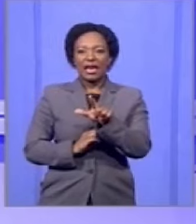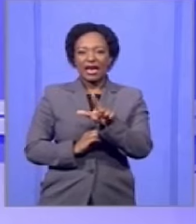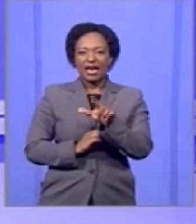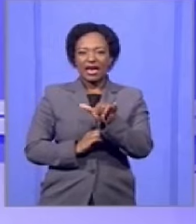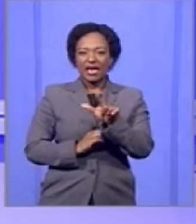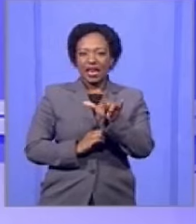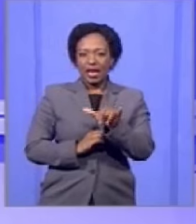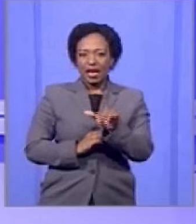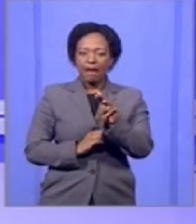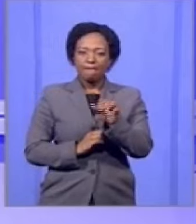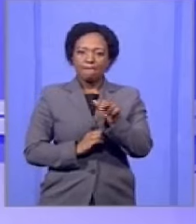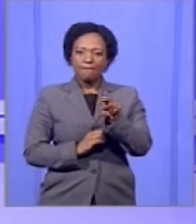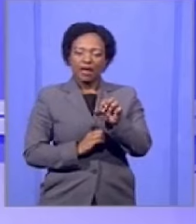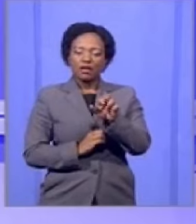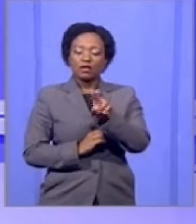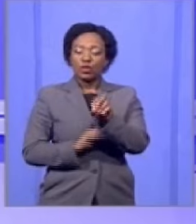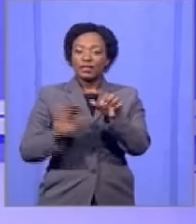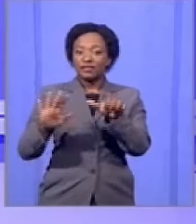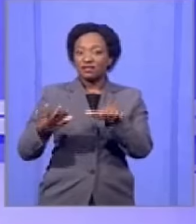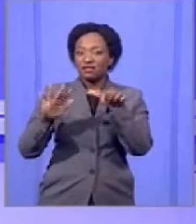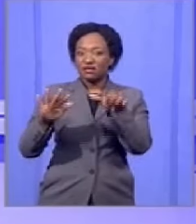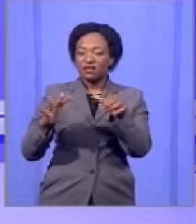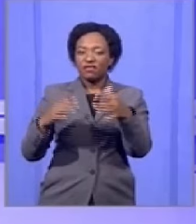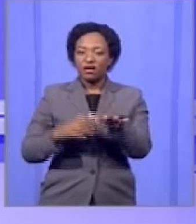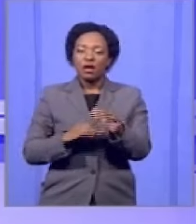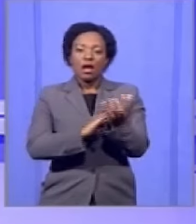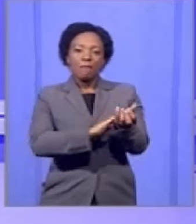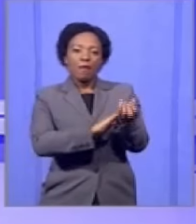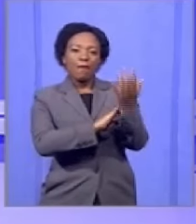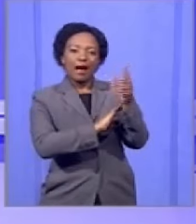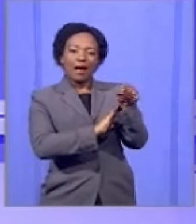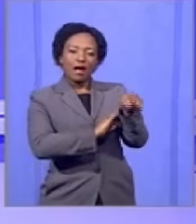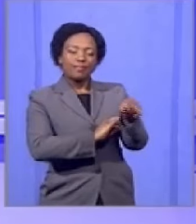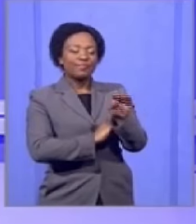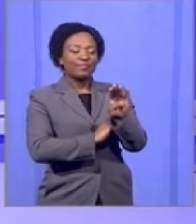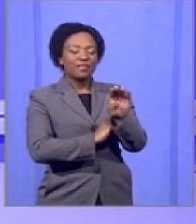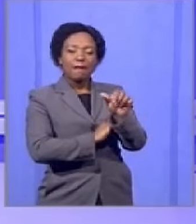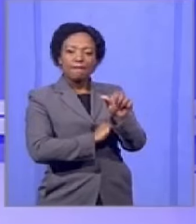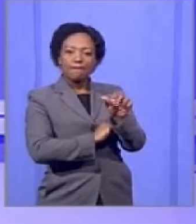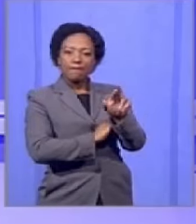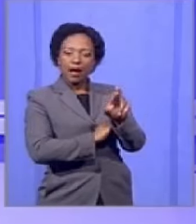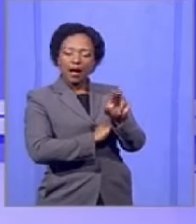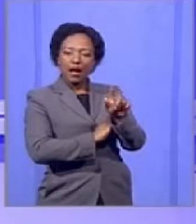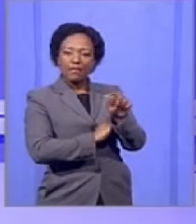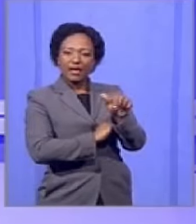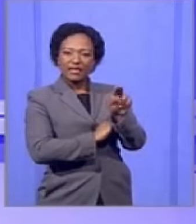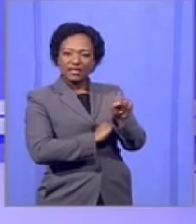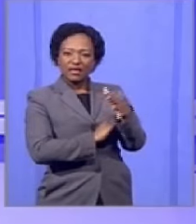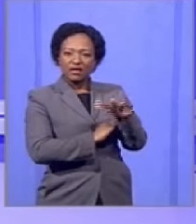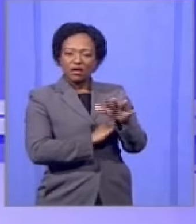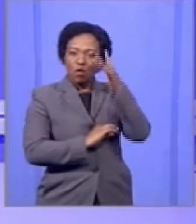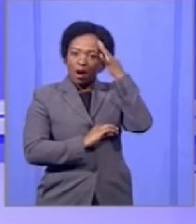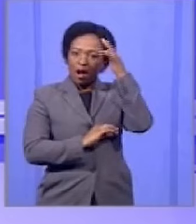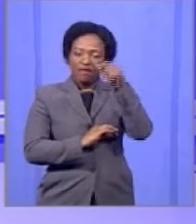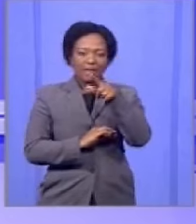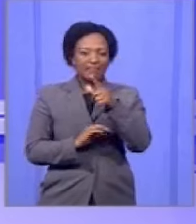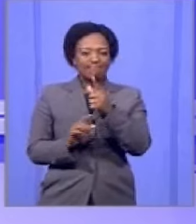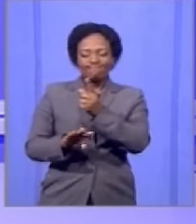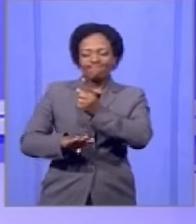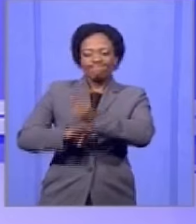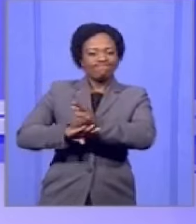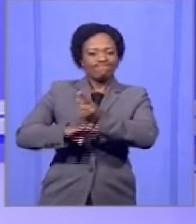kwa Barberton kwa Mpumalanga ga ba itumelela magatwe a gore puso e sekaseka go rebolela Vintage Goldfield